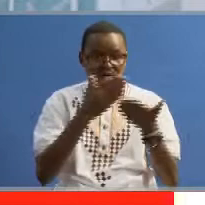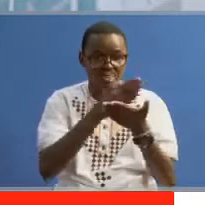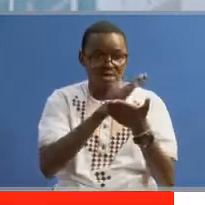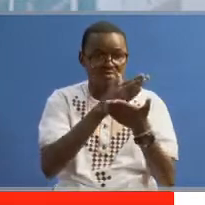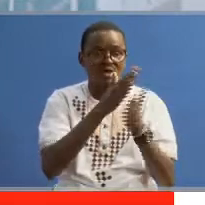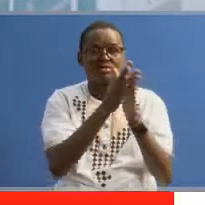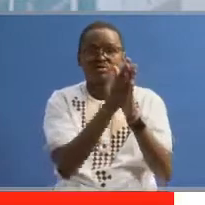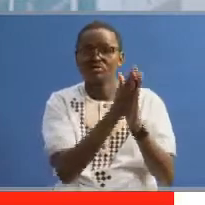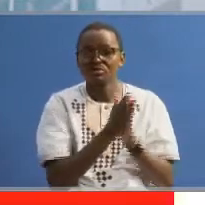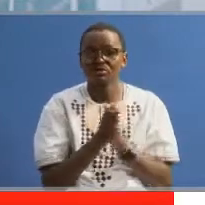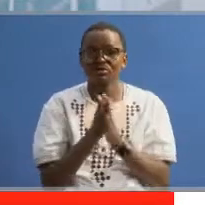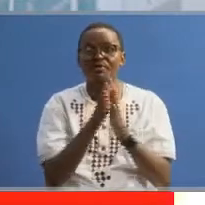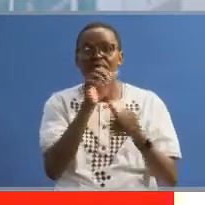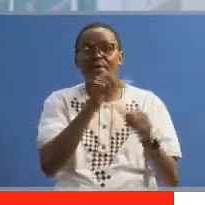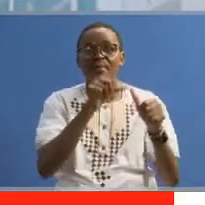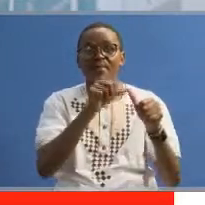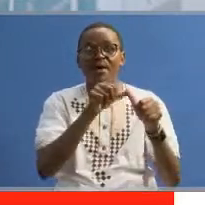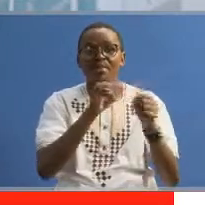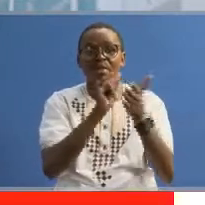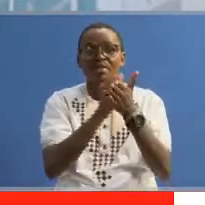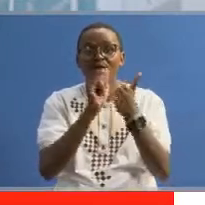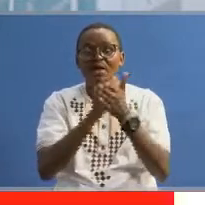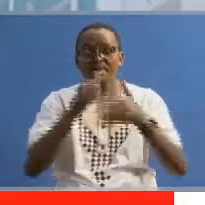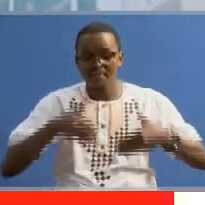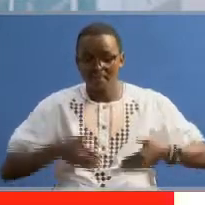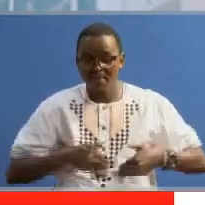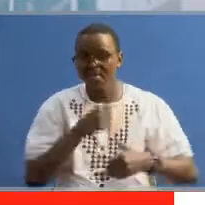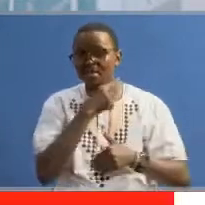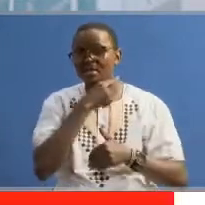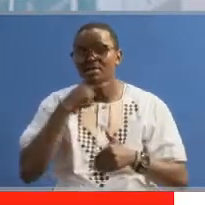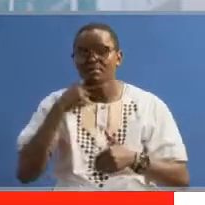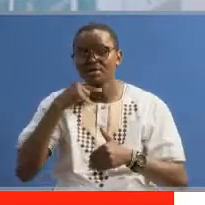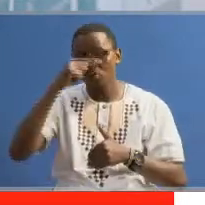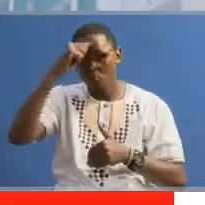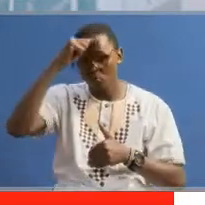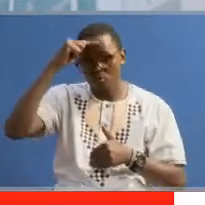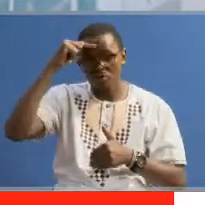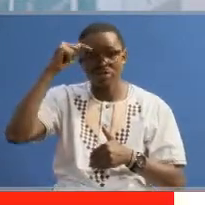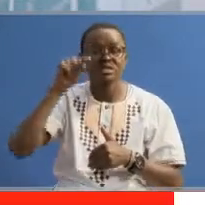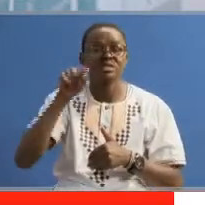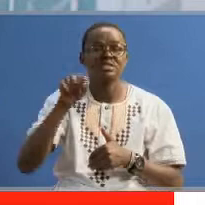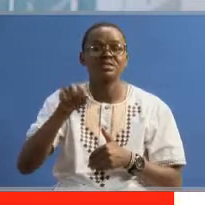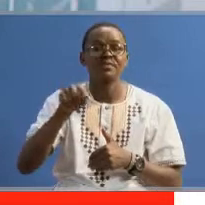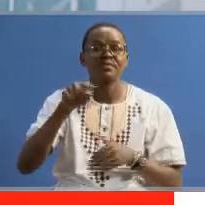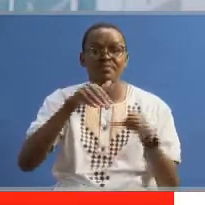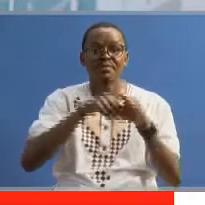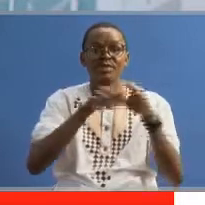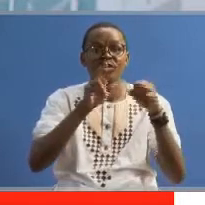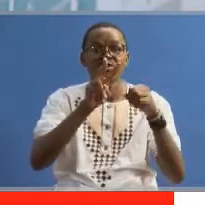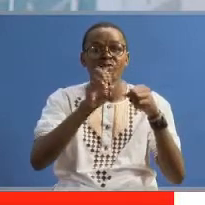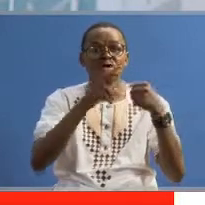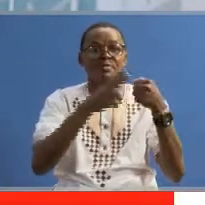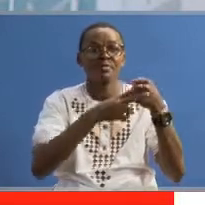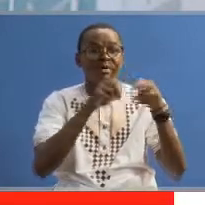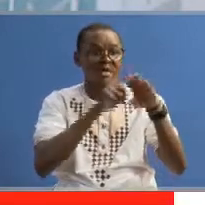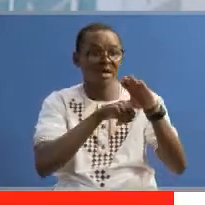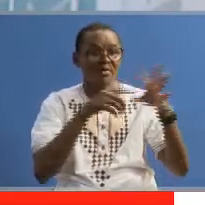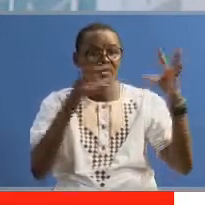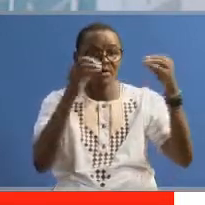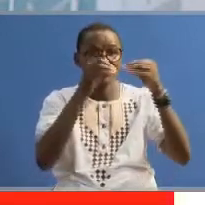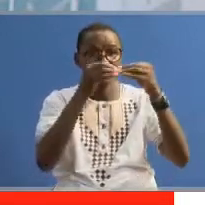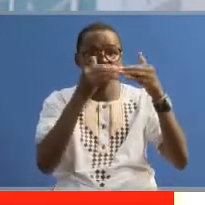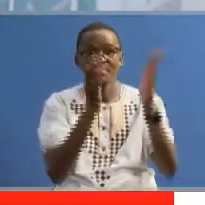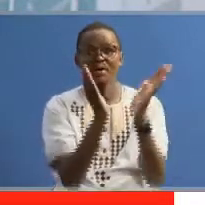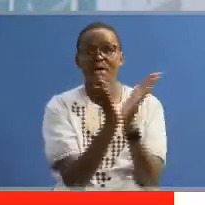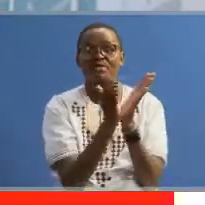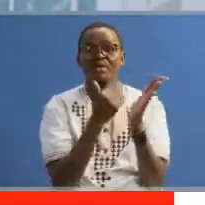sharing the story about how those young men had been killed. Because this, in 2017, when we met them during community,